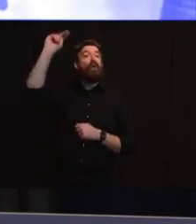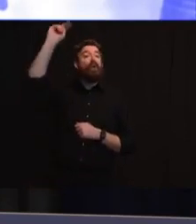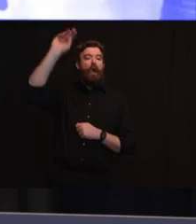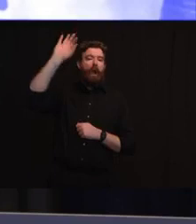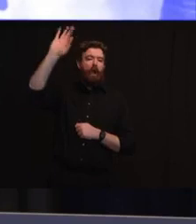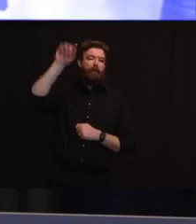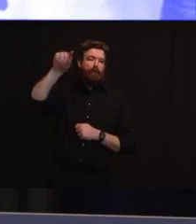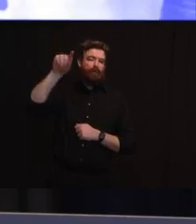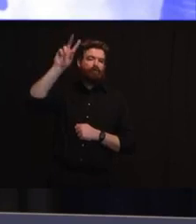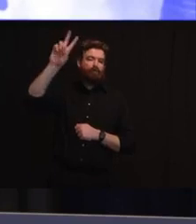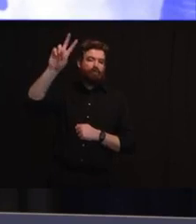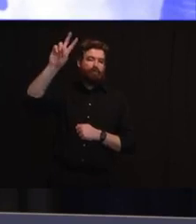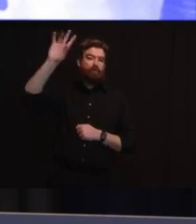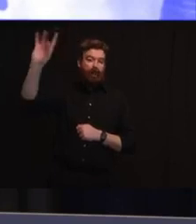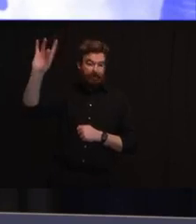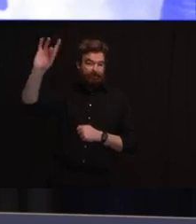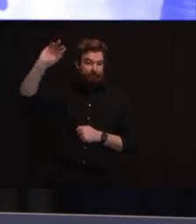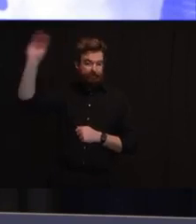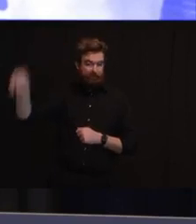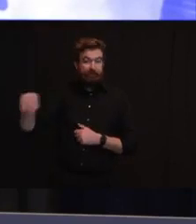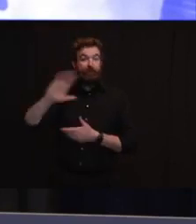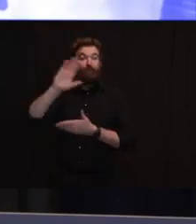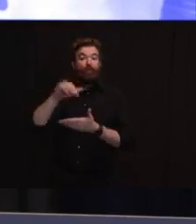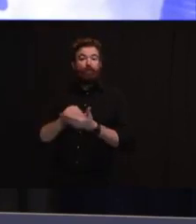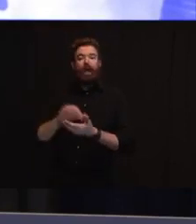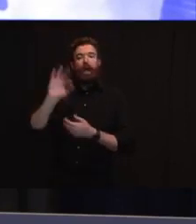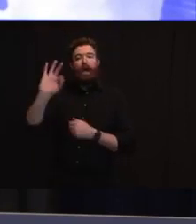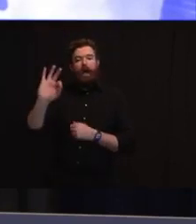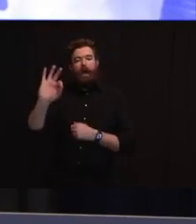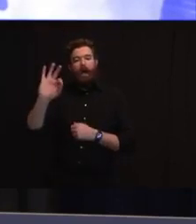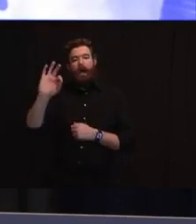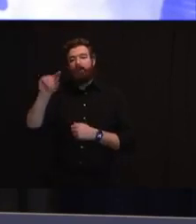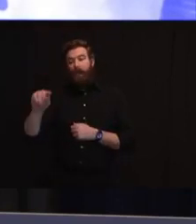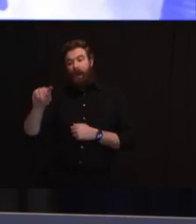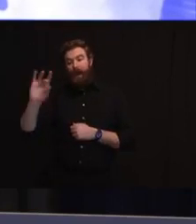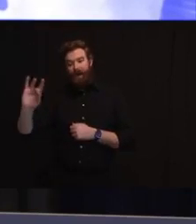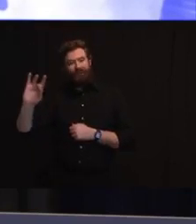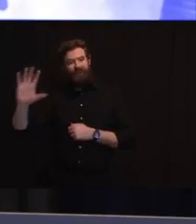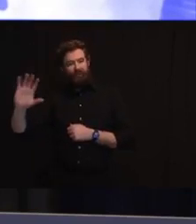9.28, central 9.85, and the southern part of the state